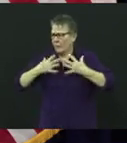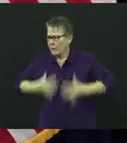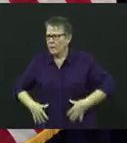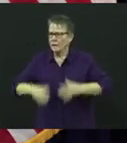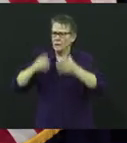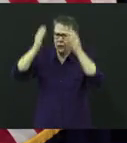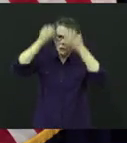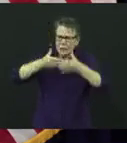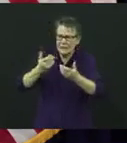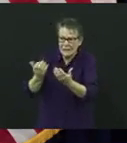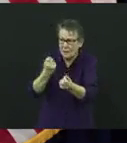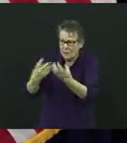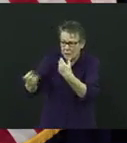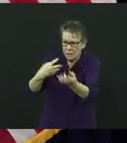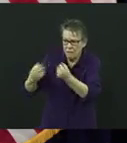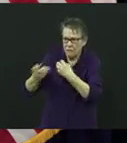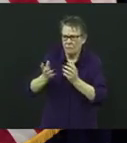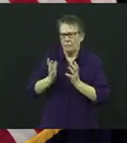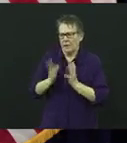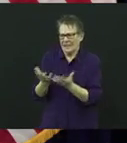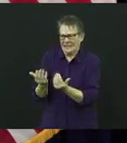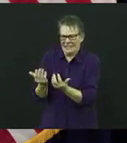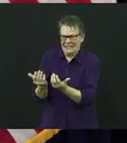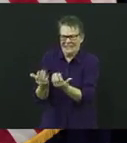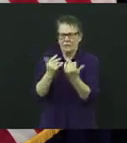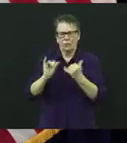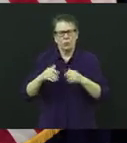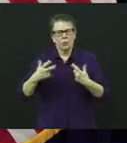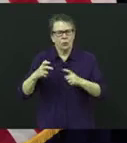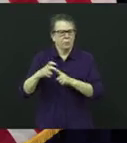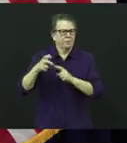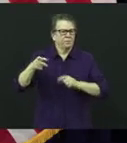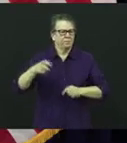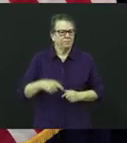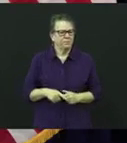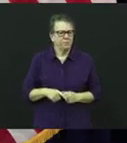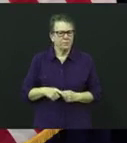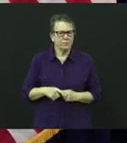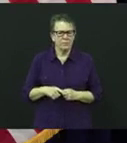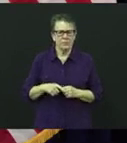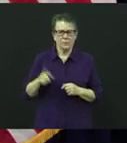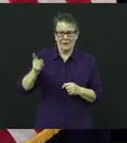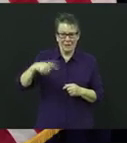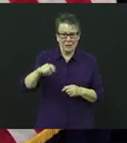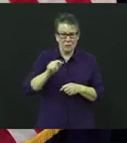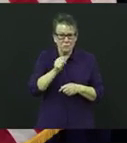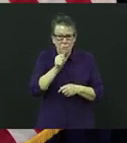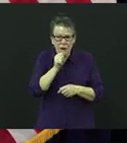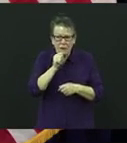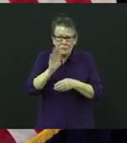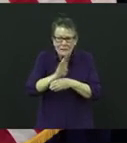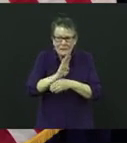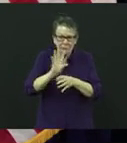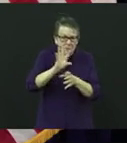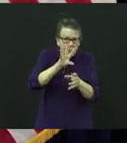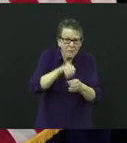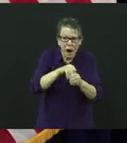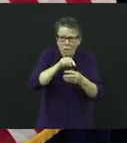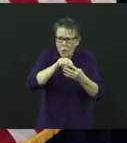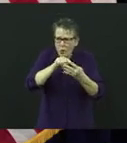the phrase, if it takes a village. As good as we might be up here, as good as our legislators may be in Trenton or in